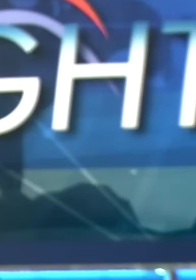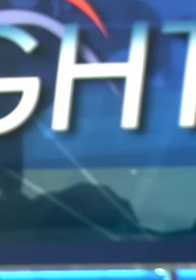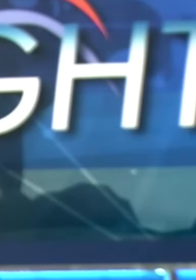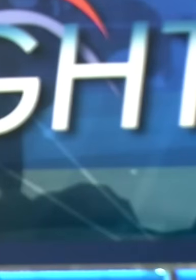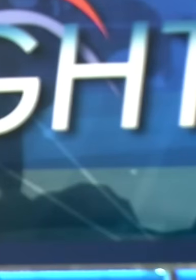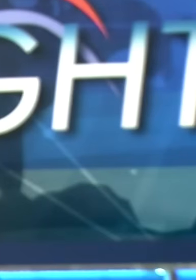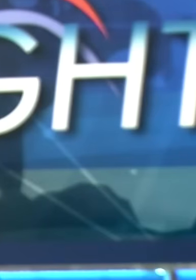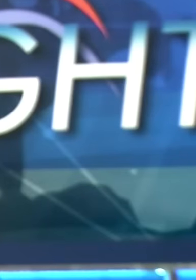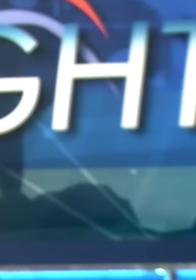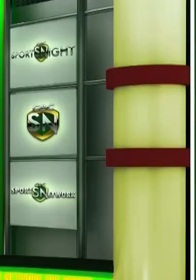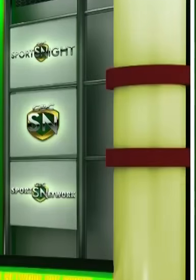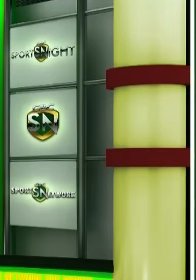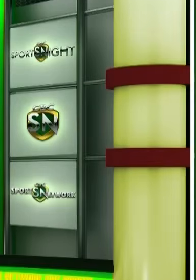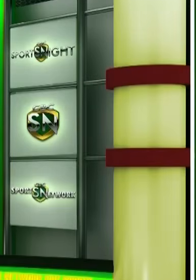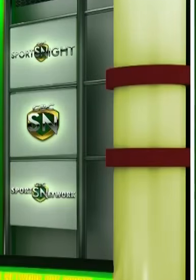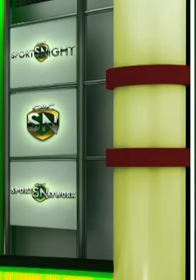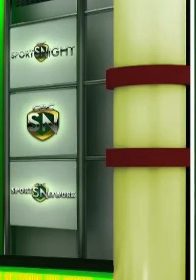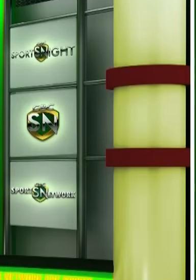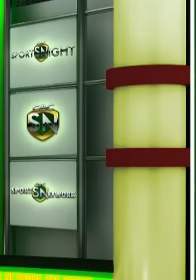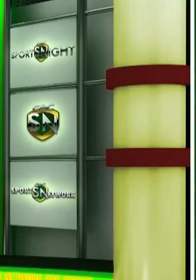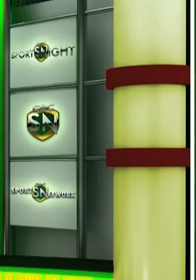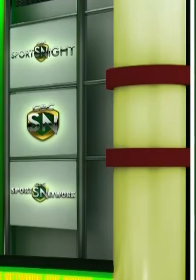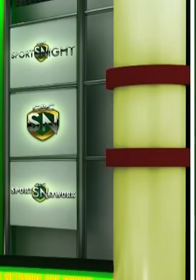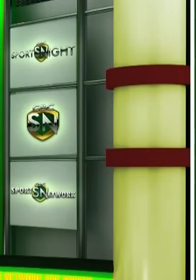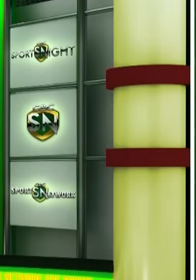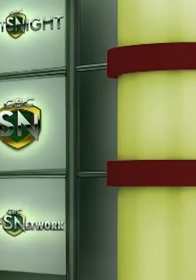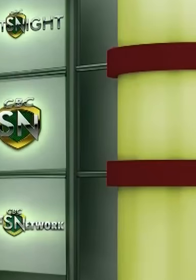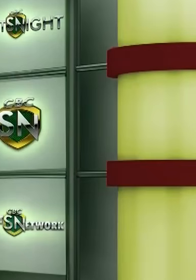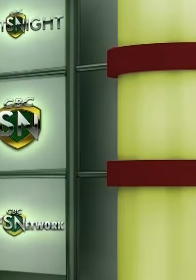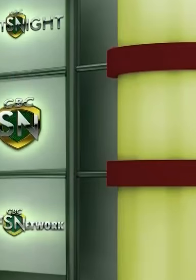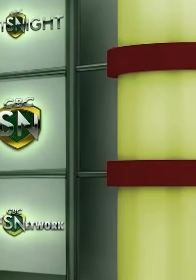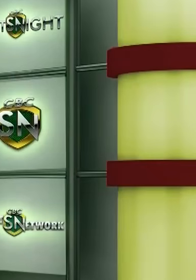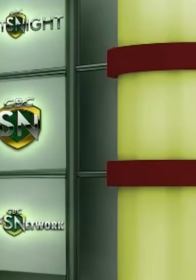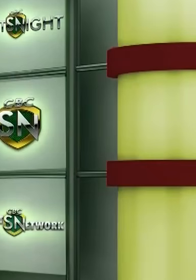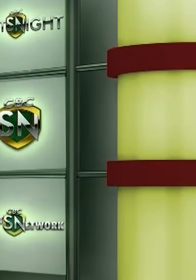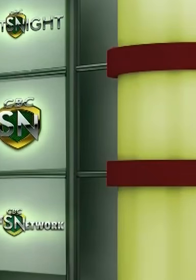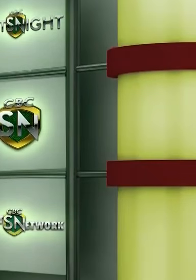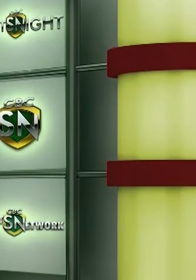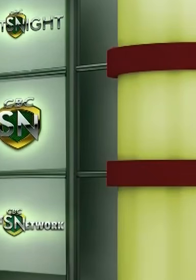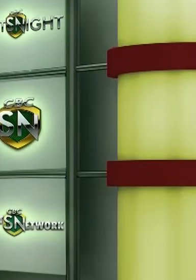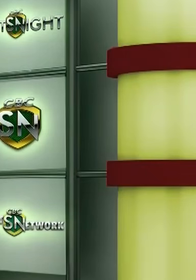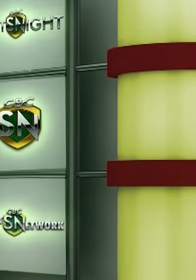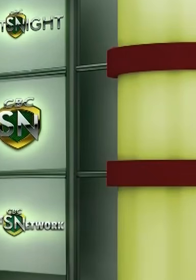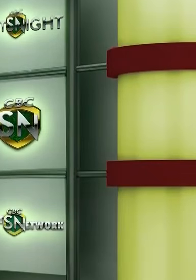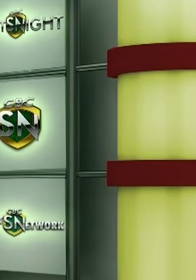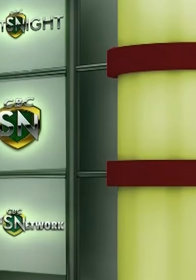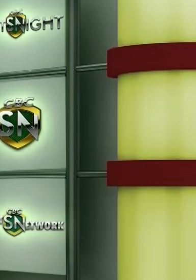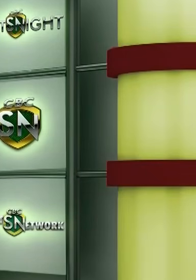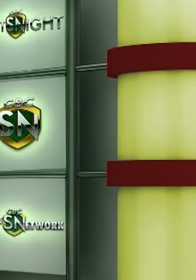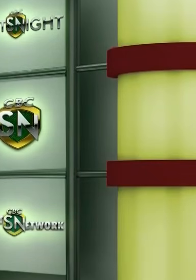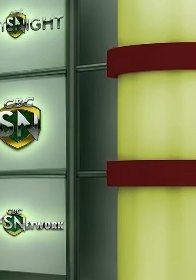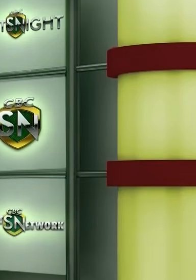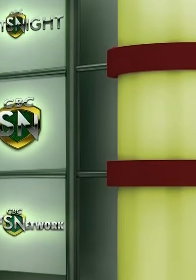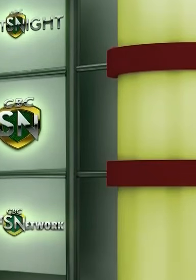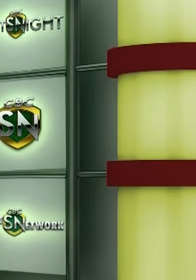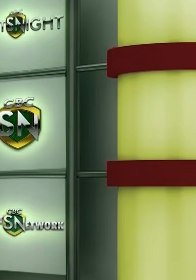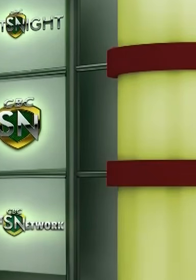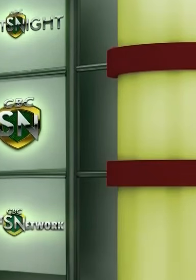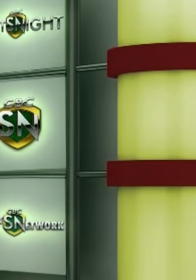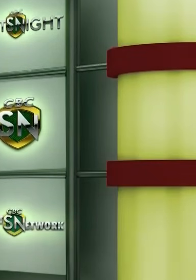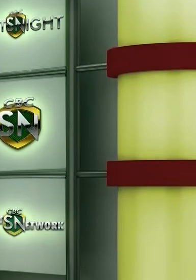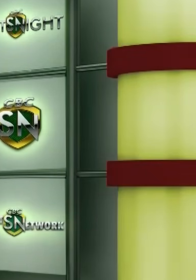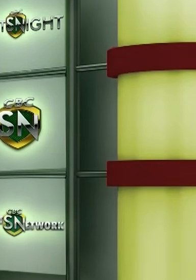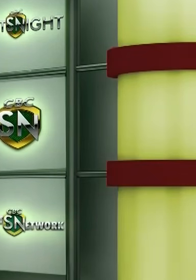Well, Damien is back for the second round of sports. Thanks so much, Tisha. Well, Barbadian football star Thierry Gill scored twice as